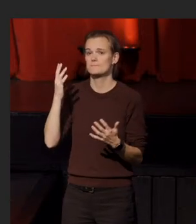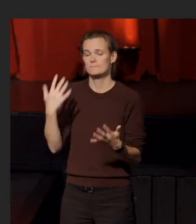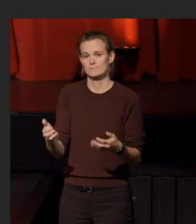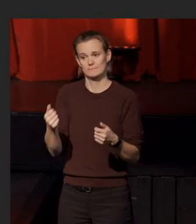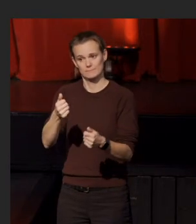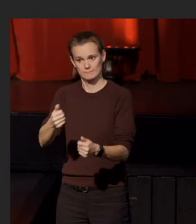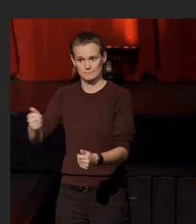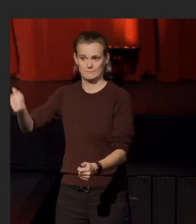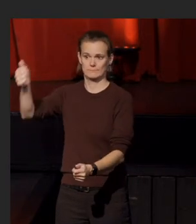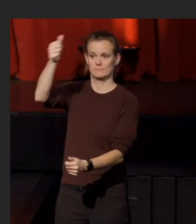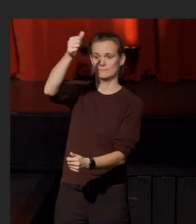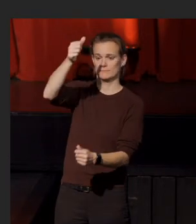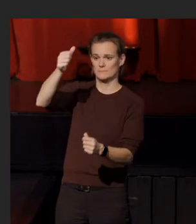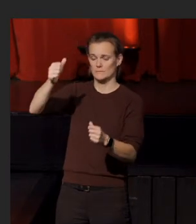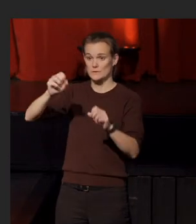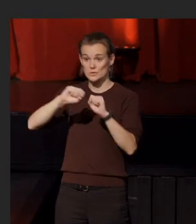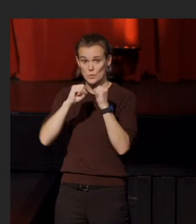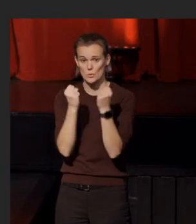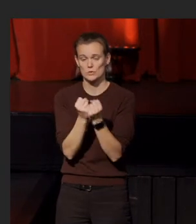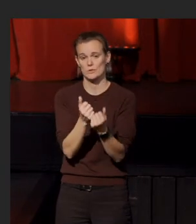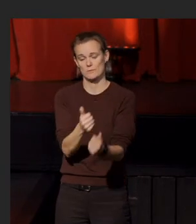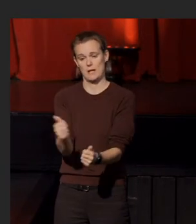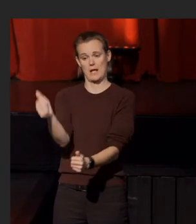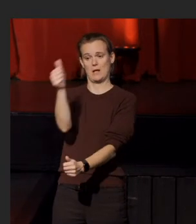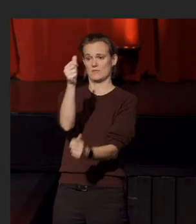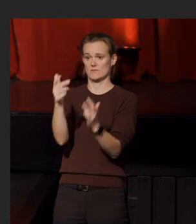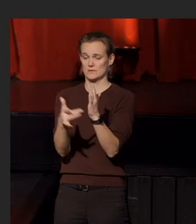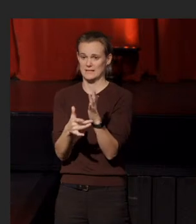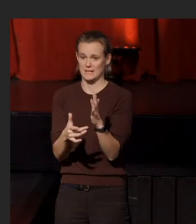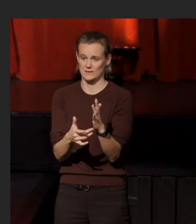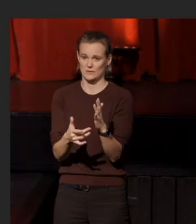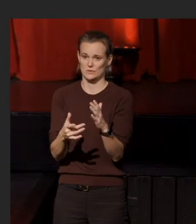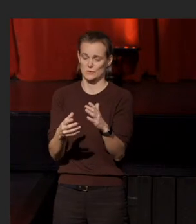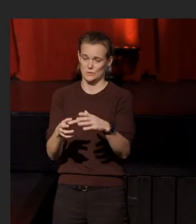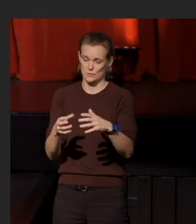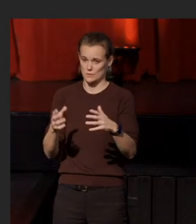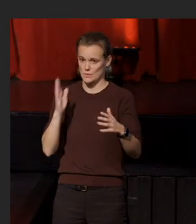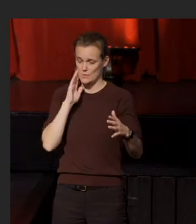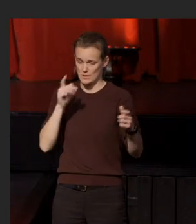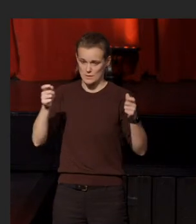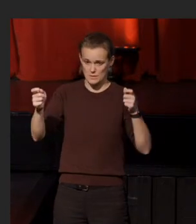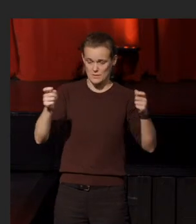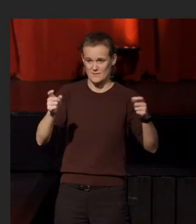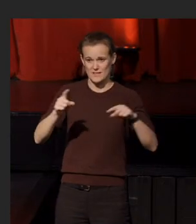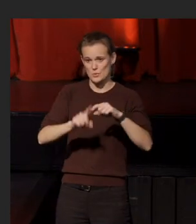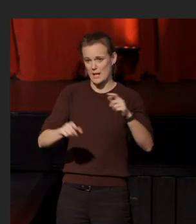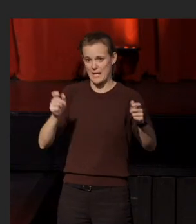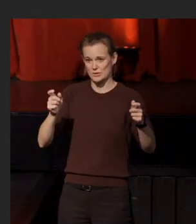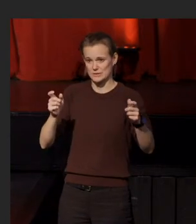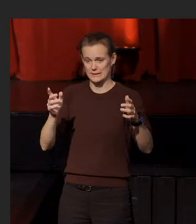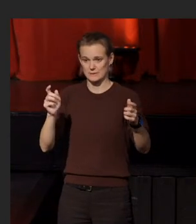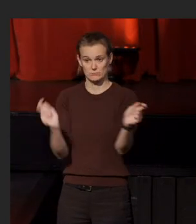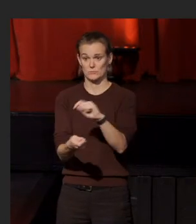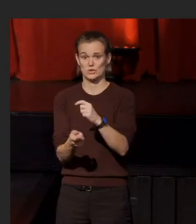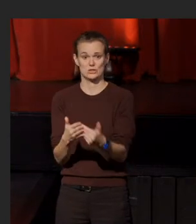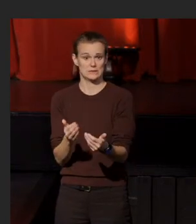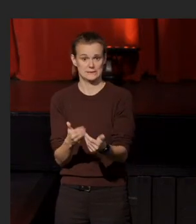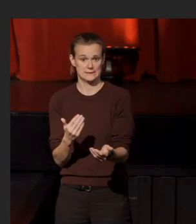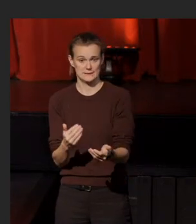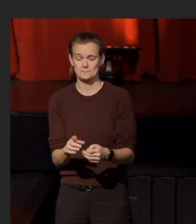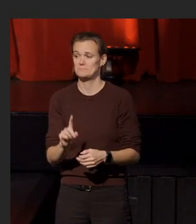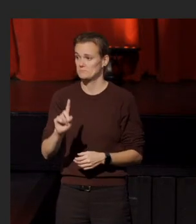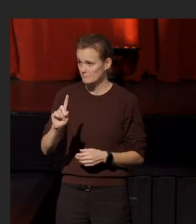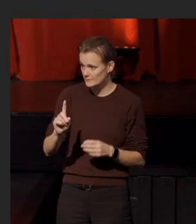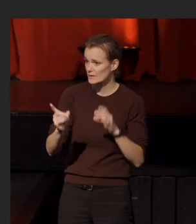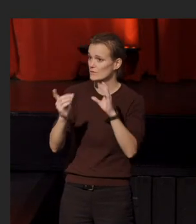and technological forces that will not be easy to turn around. I will just conclude with one final story for you. So